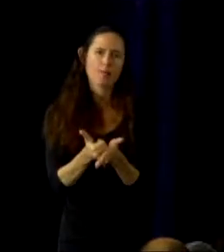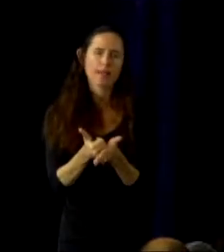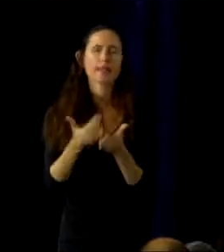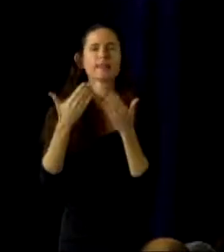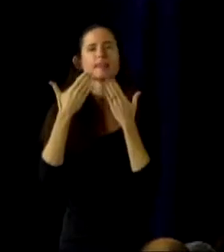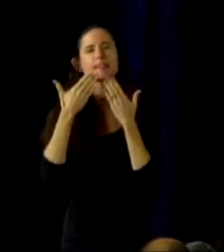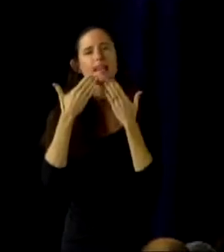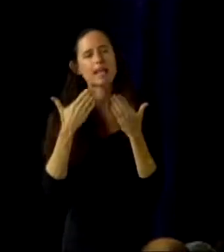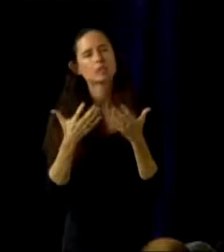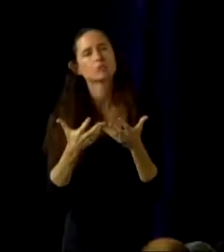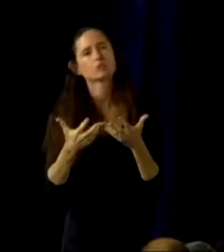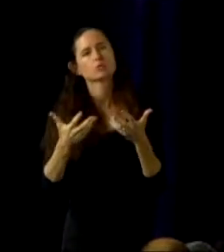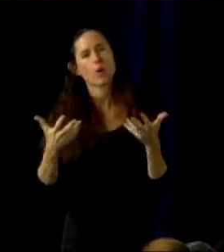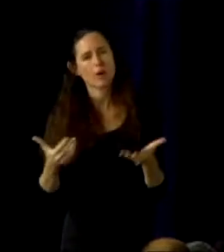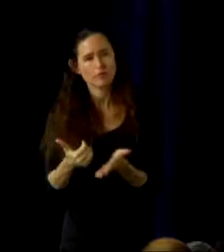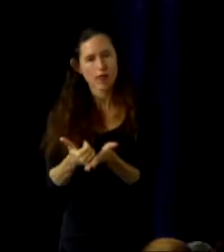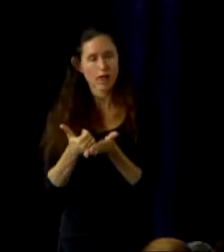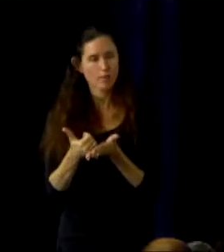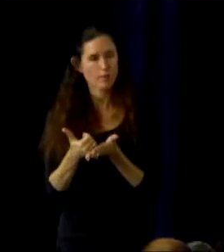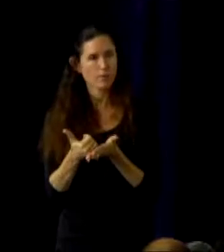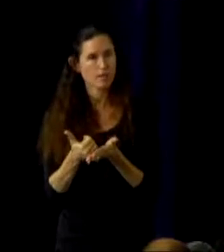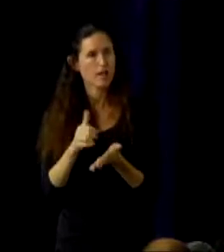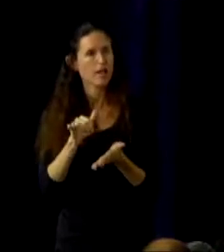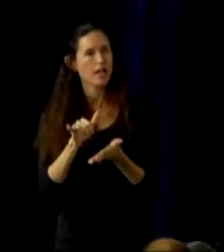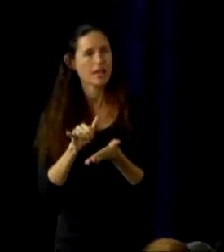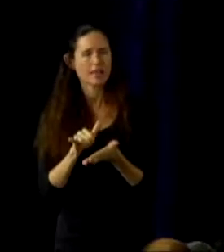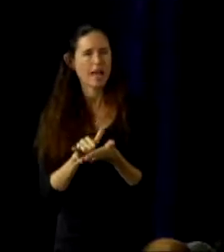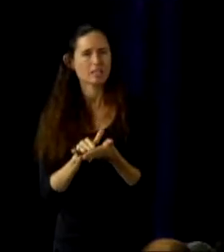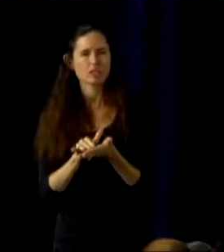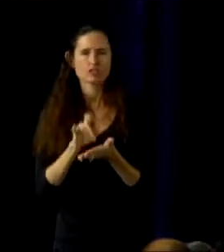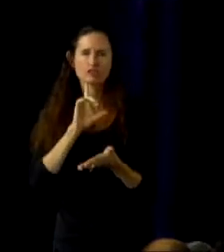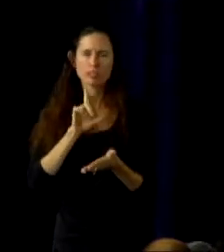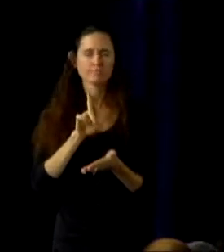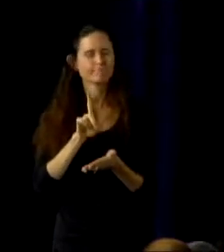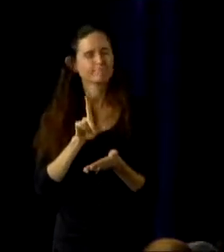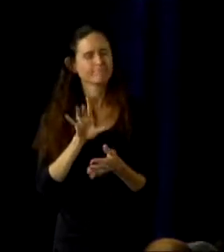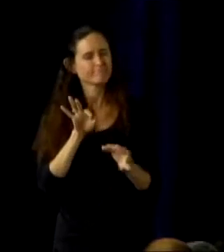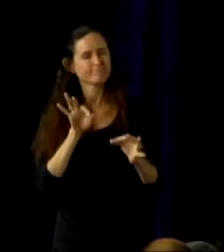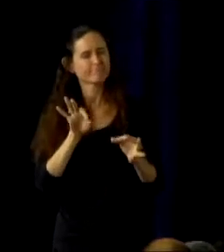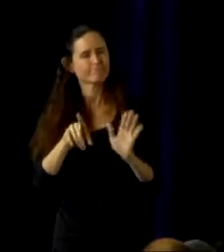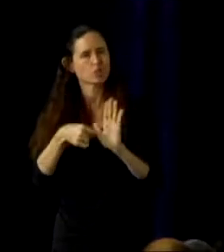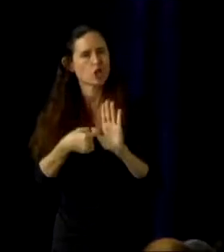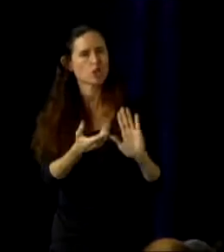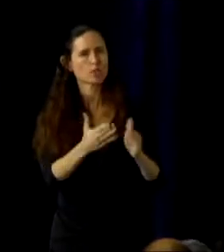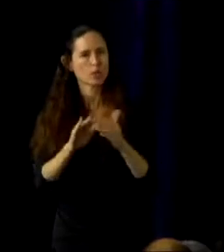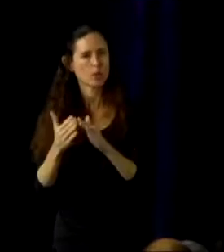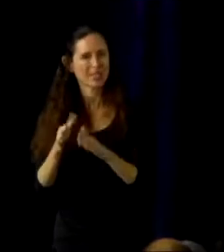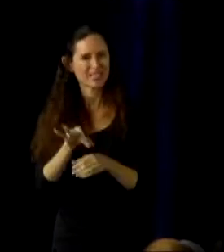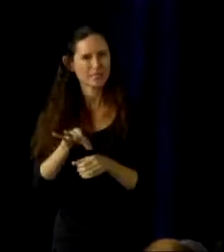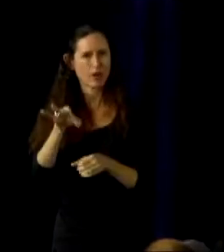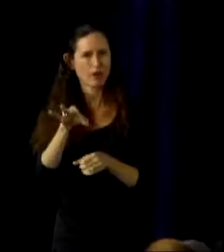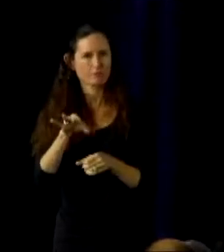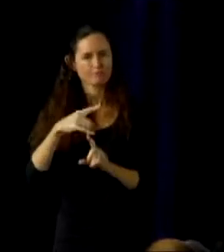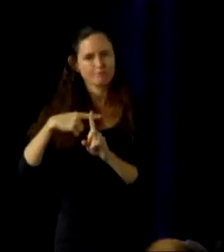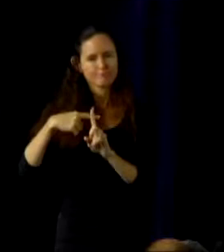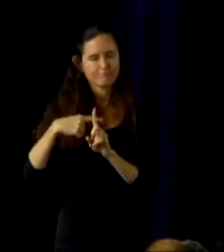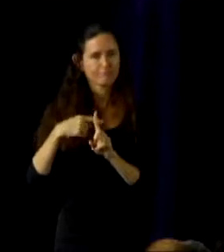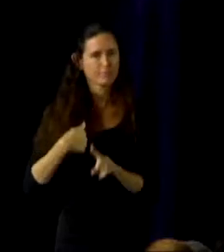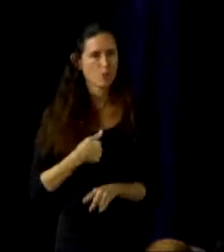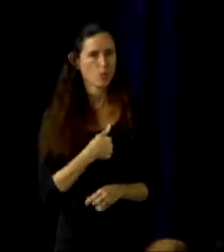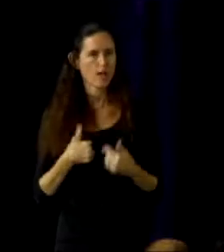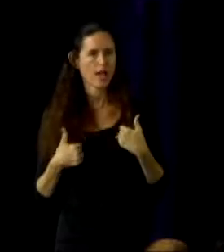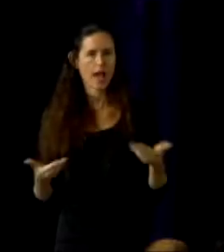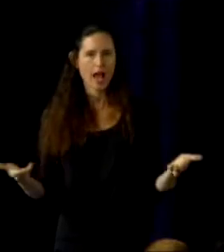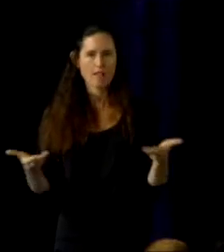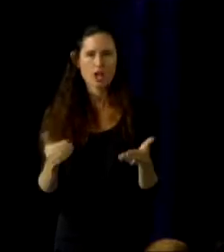you very much for doing that. And I think that's just emblematic of the great community spirit that we have here, because I know all of you believe in the mission